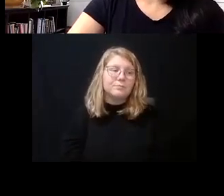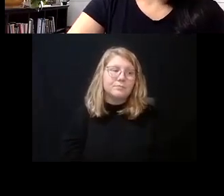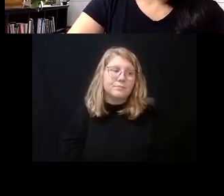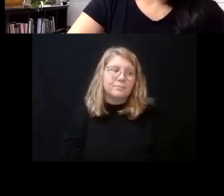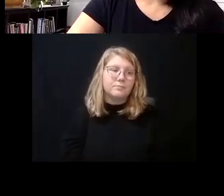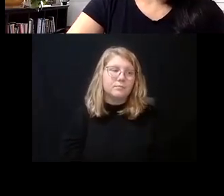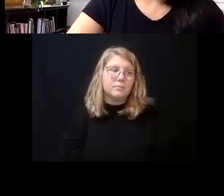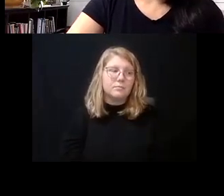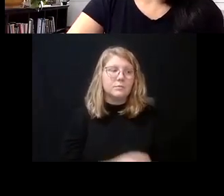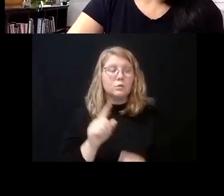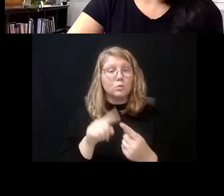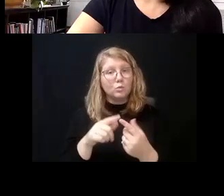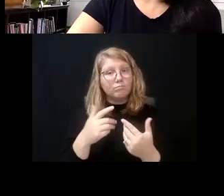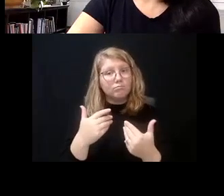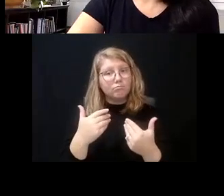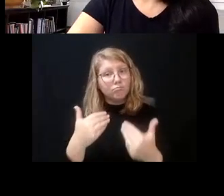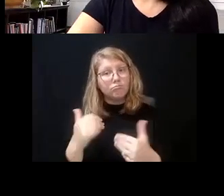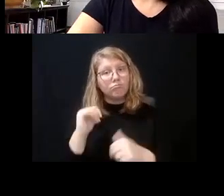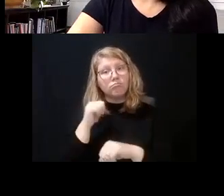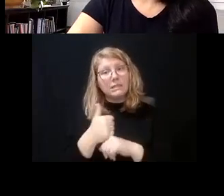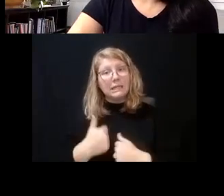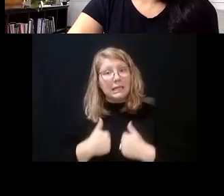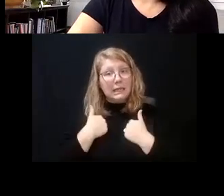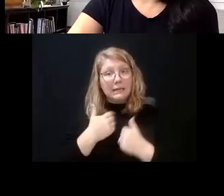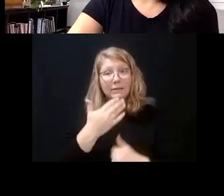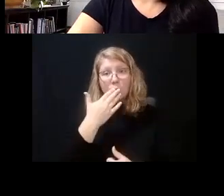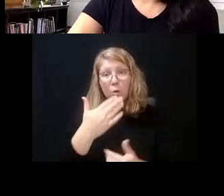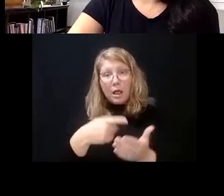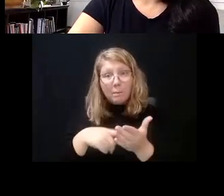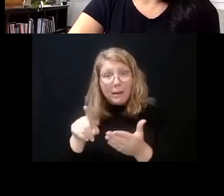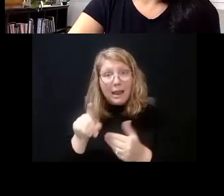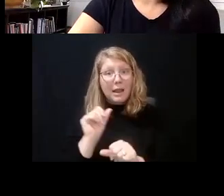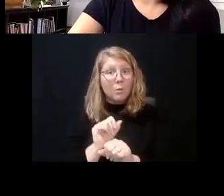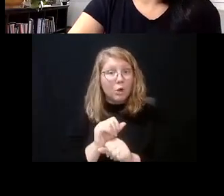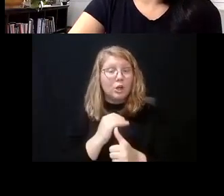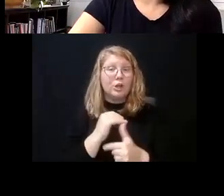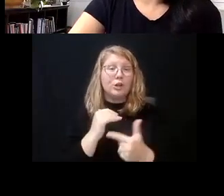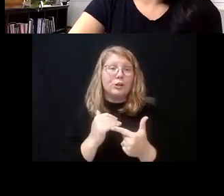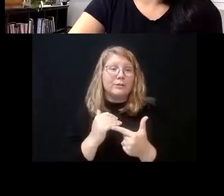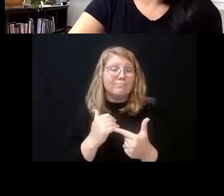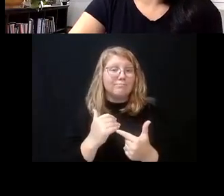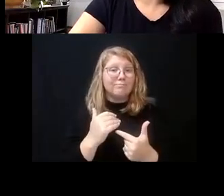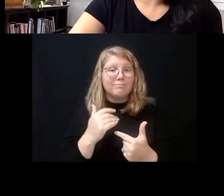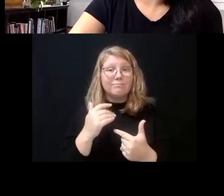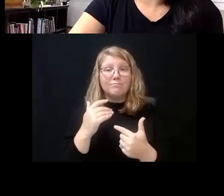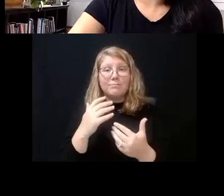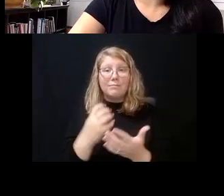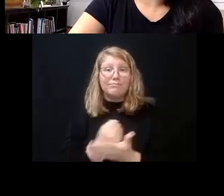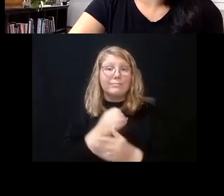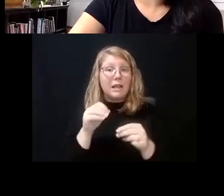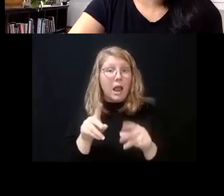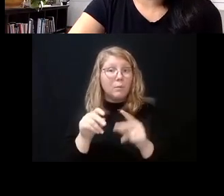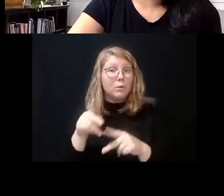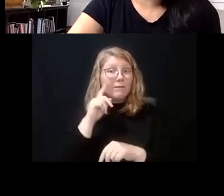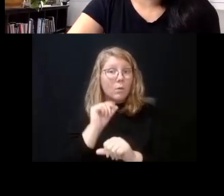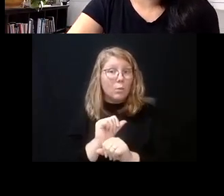create living wage jobs and living wage opportunities for their workers. And it's great when workers really